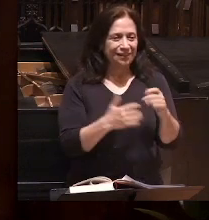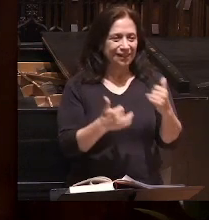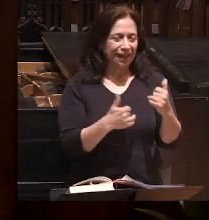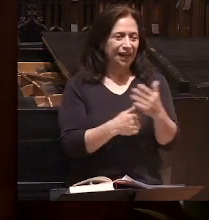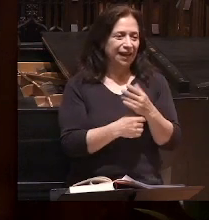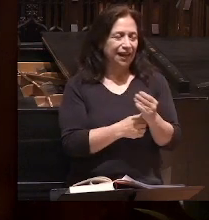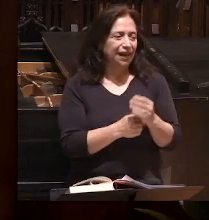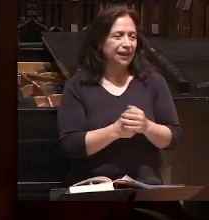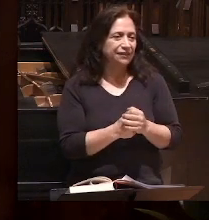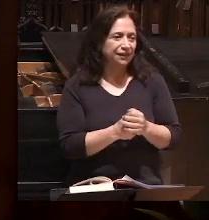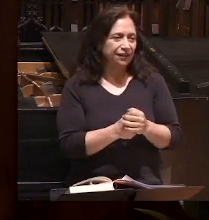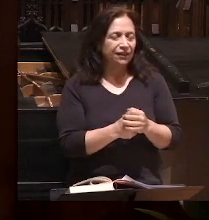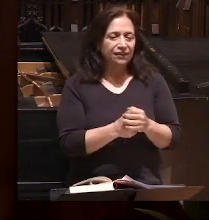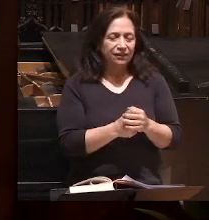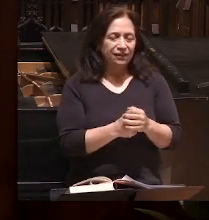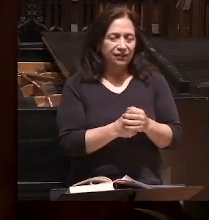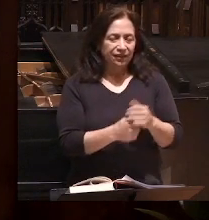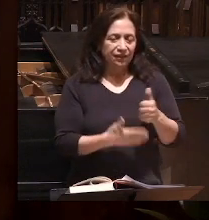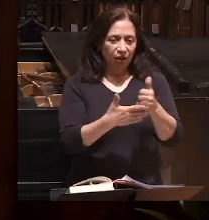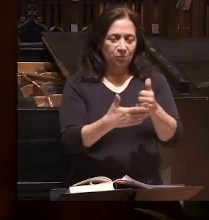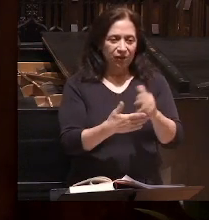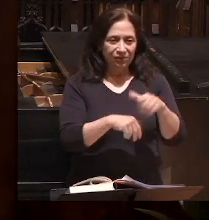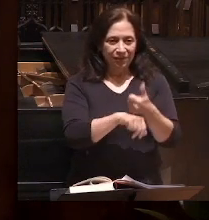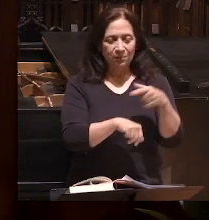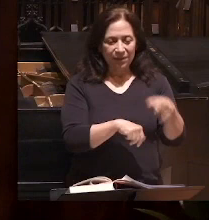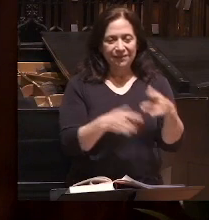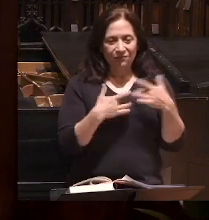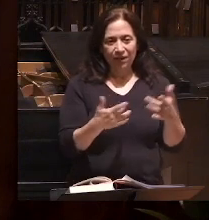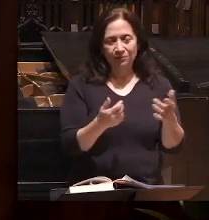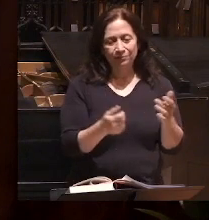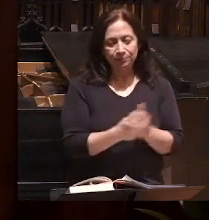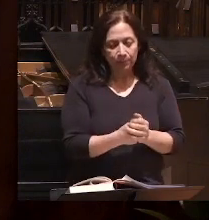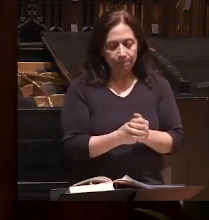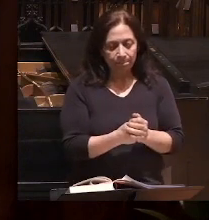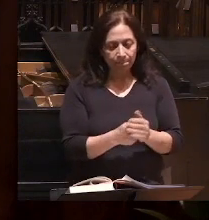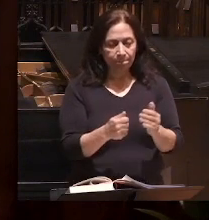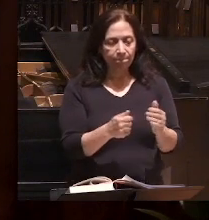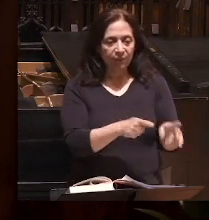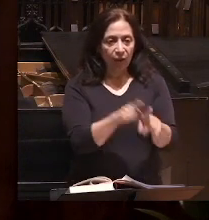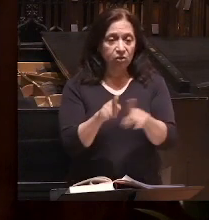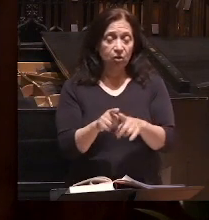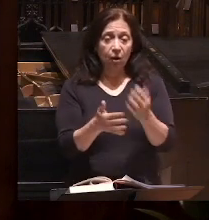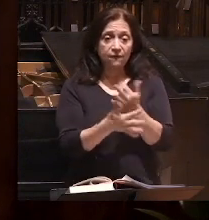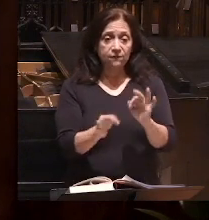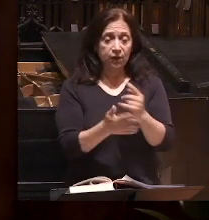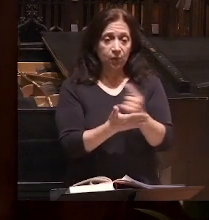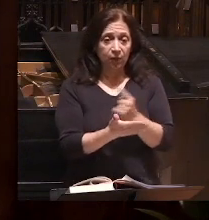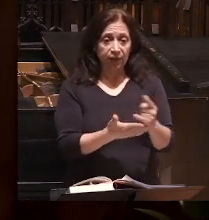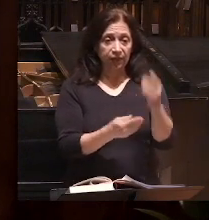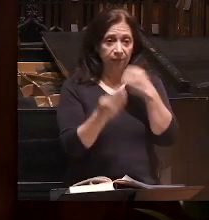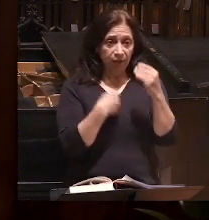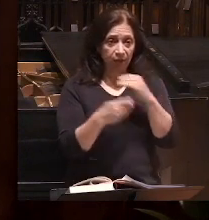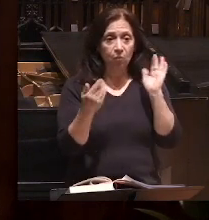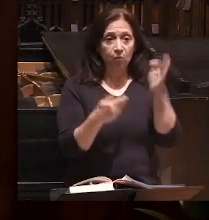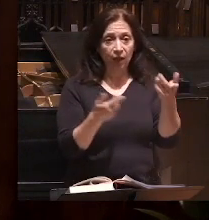for making this event possible. Also, 1 o'clock, our free weekly meal will be taking place in the